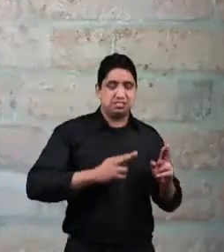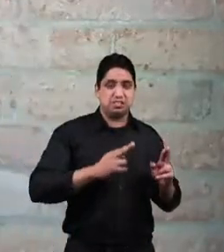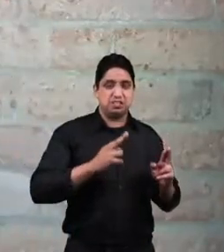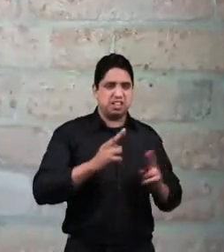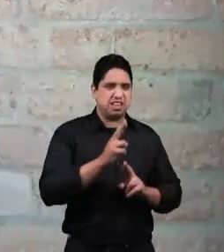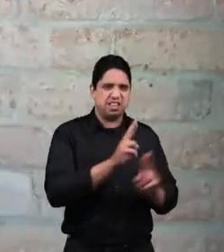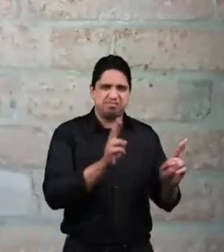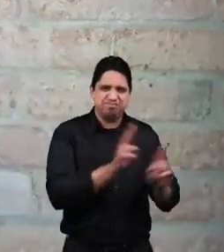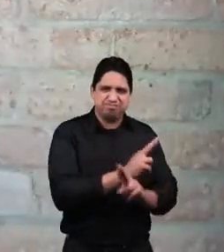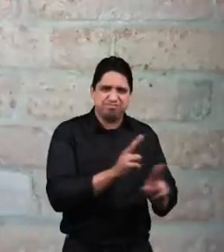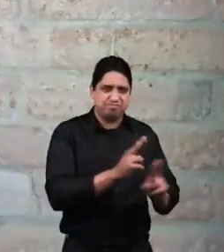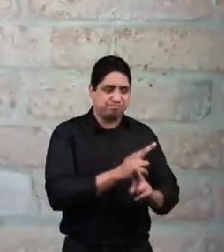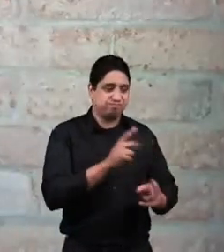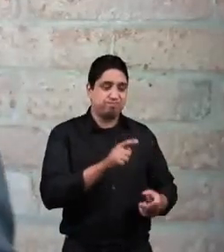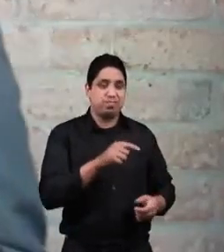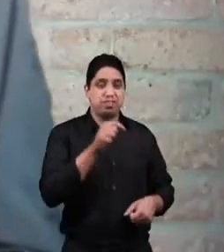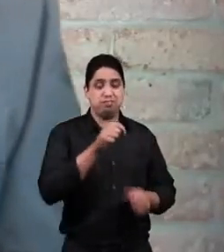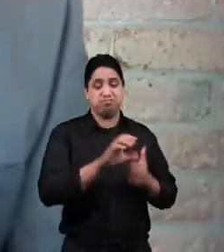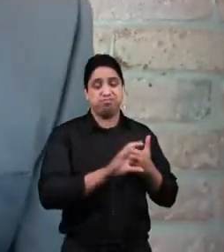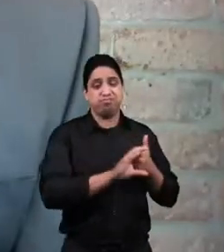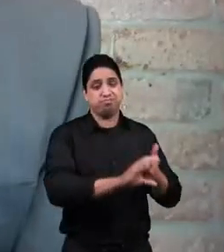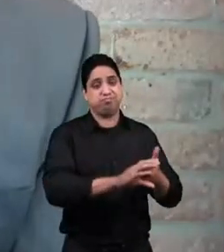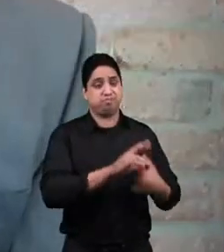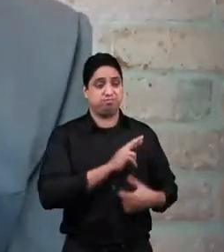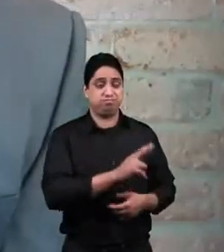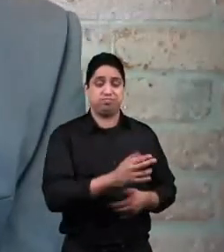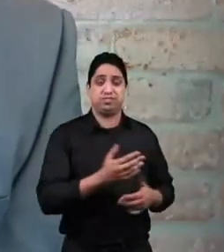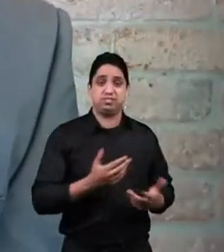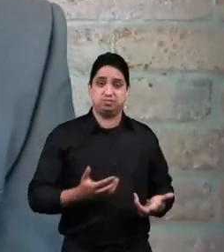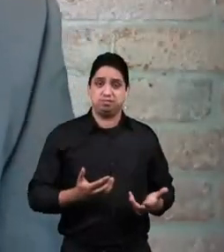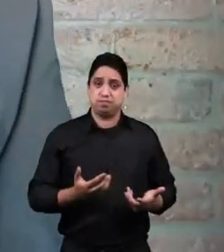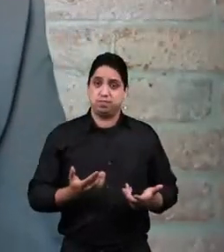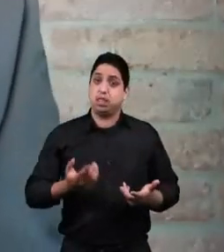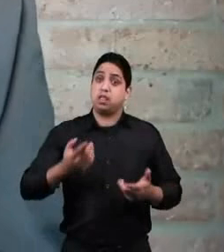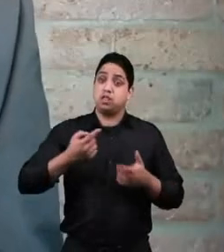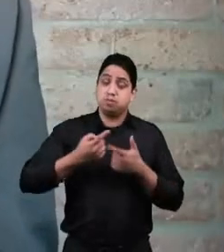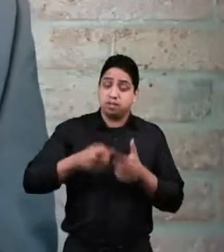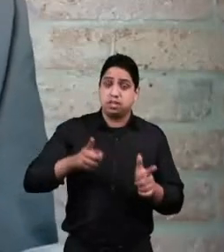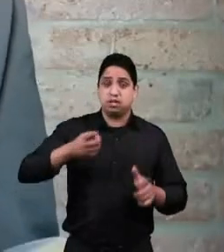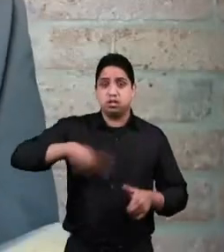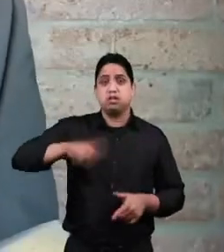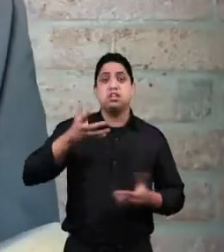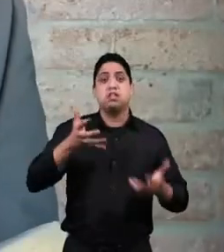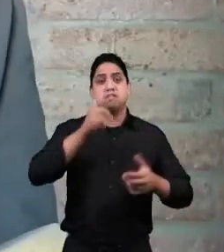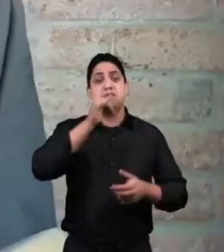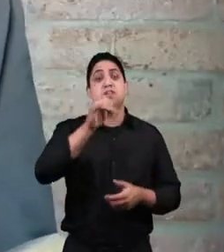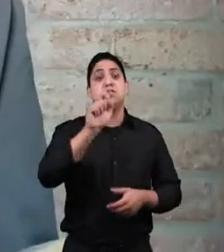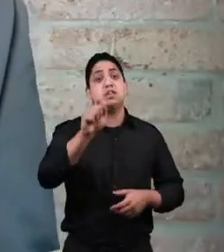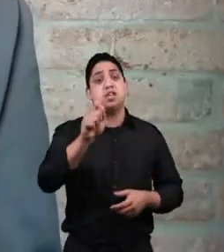People are surrounded by these things, but the word here is a word of hope.